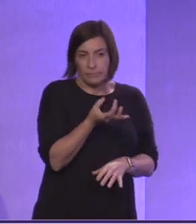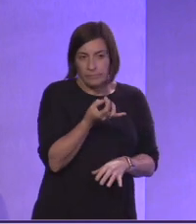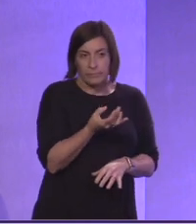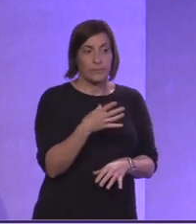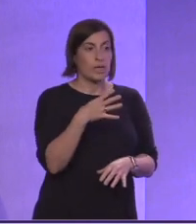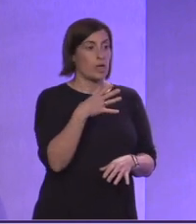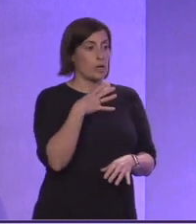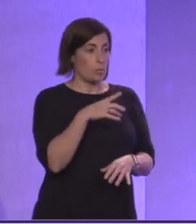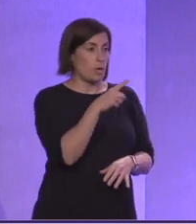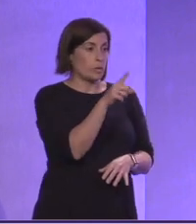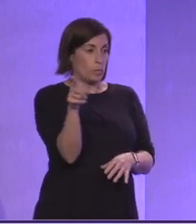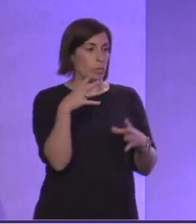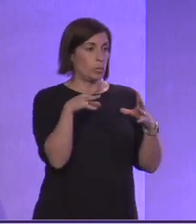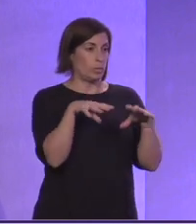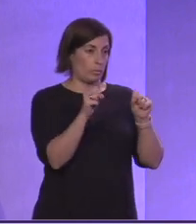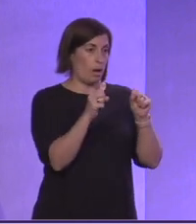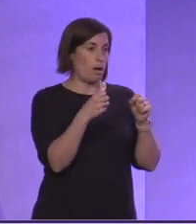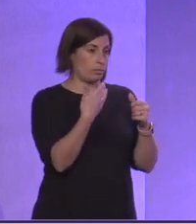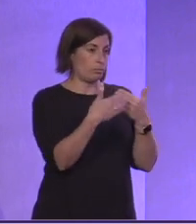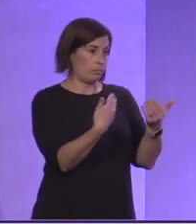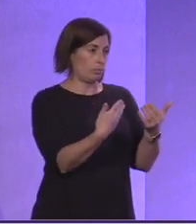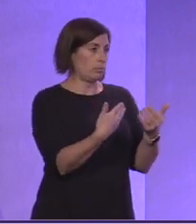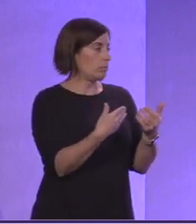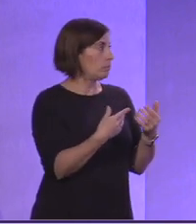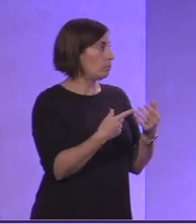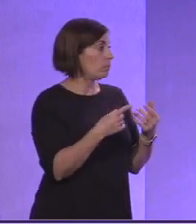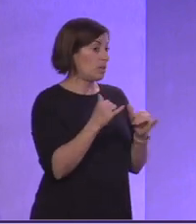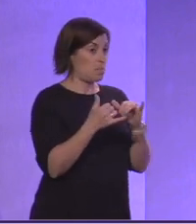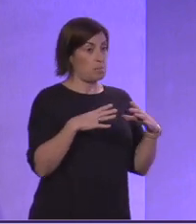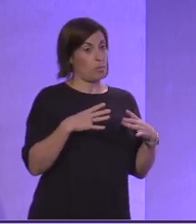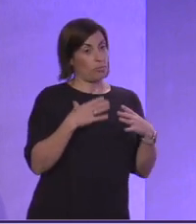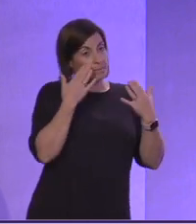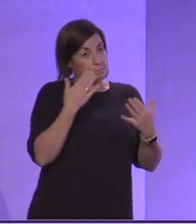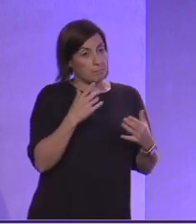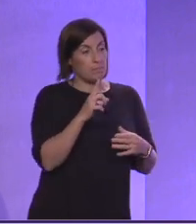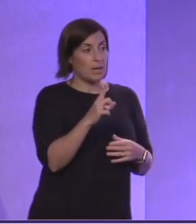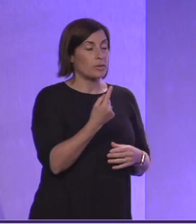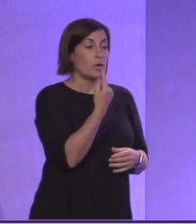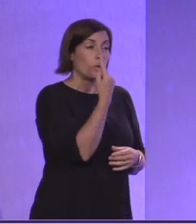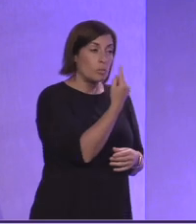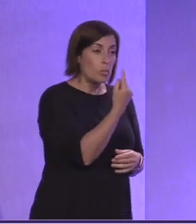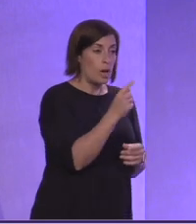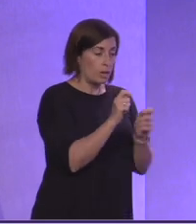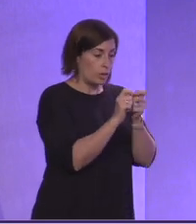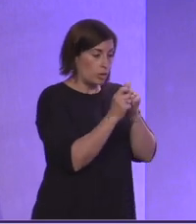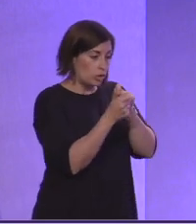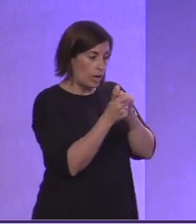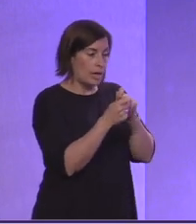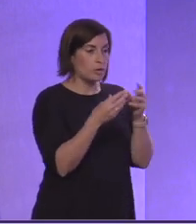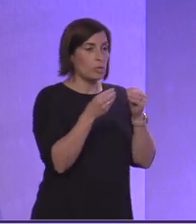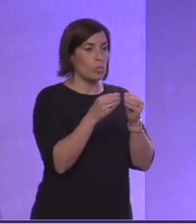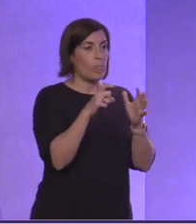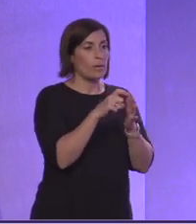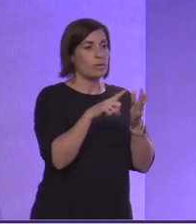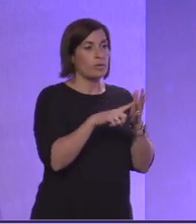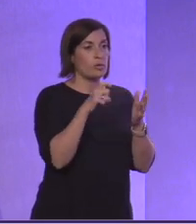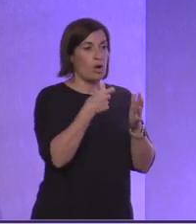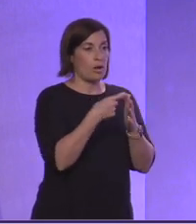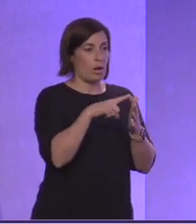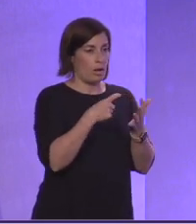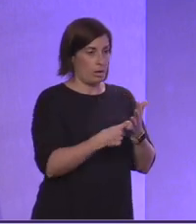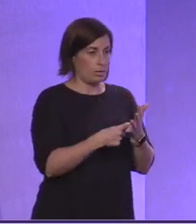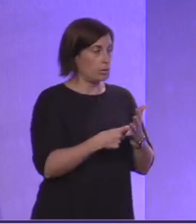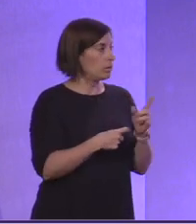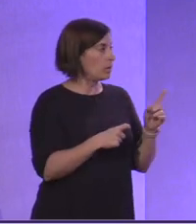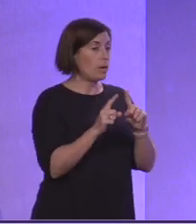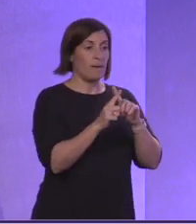adopt this if you're not doing it already. So it only requires one change in the way that we work with Docker. But first, a little bit about me.